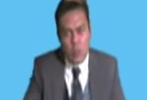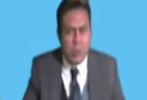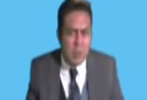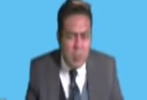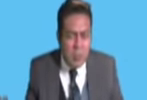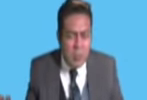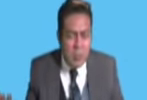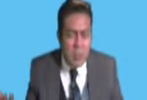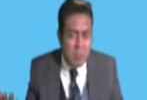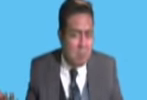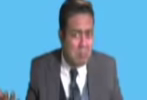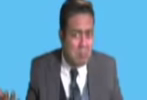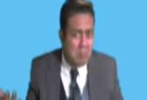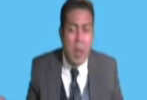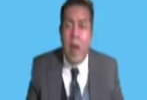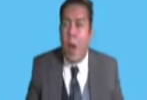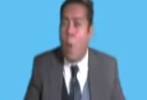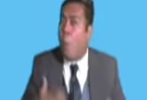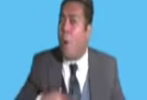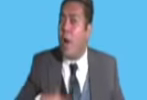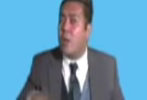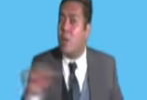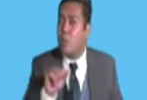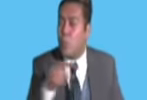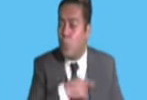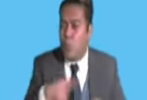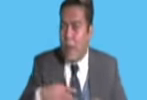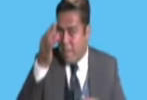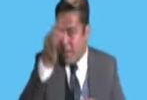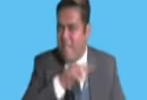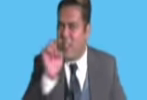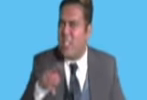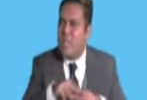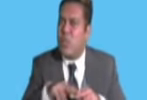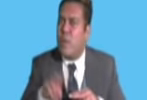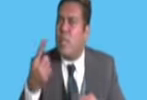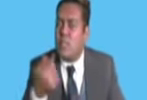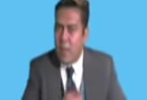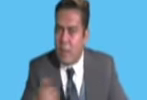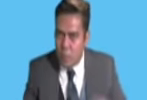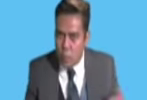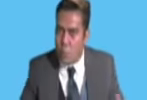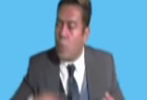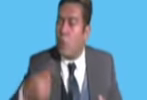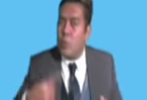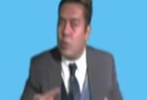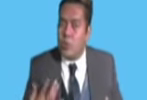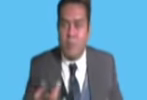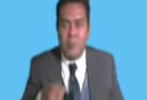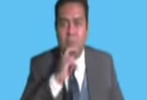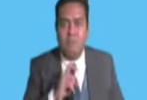Furthermore, Honorable Speaker, why should we believe this Fiji First government, who continuously make